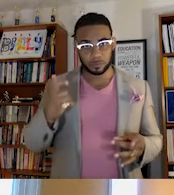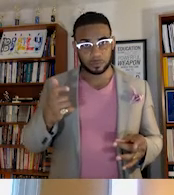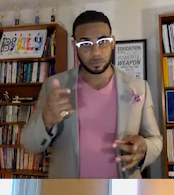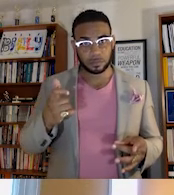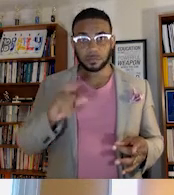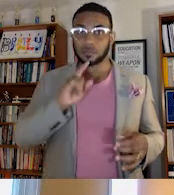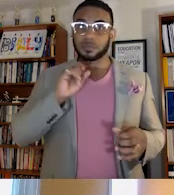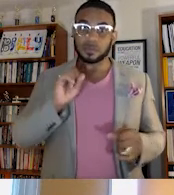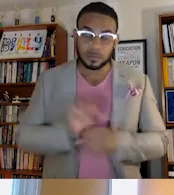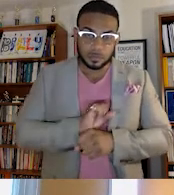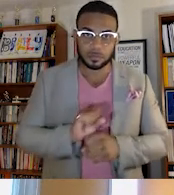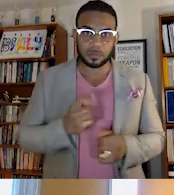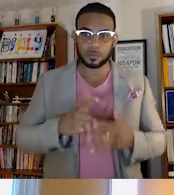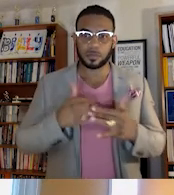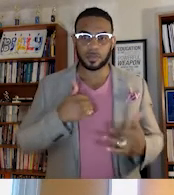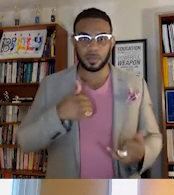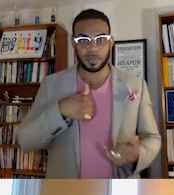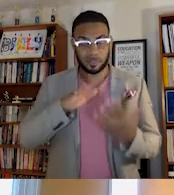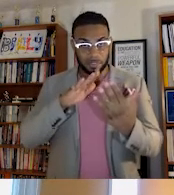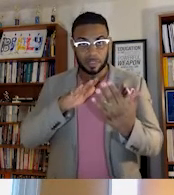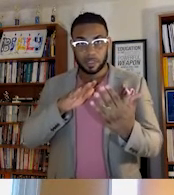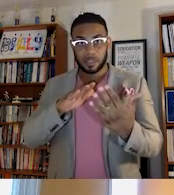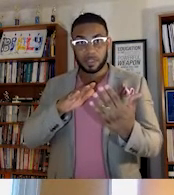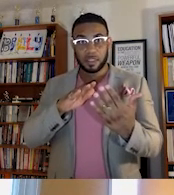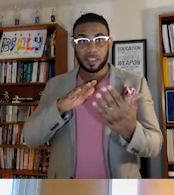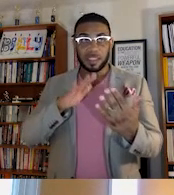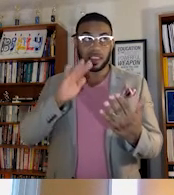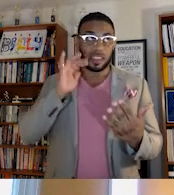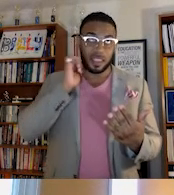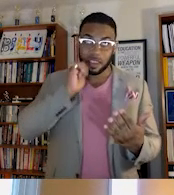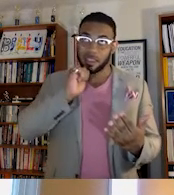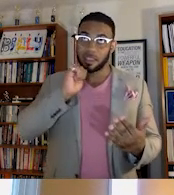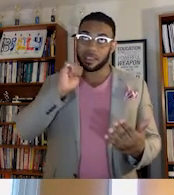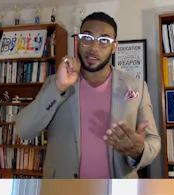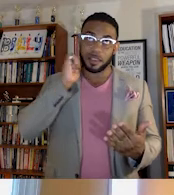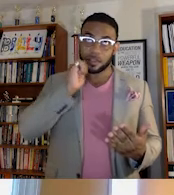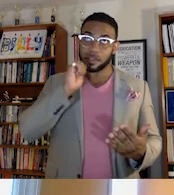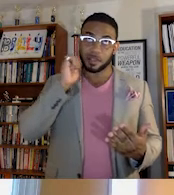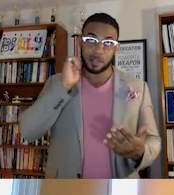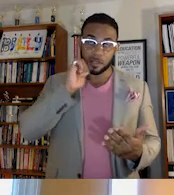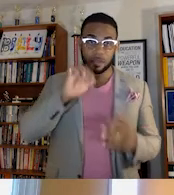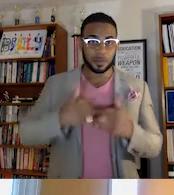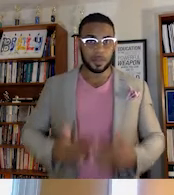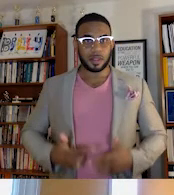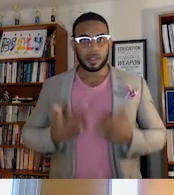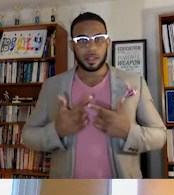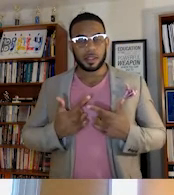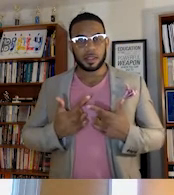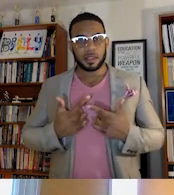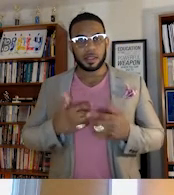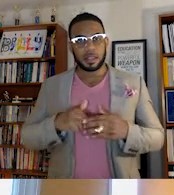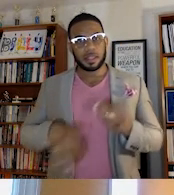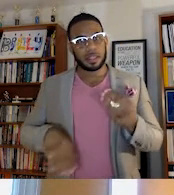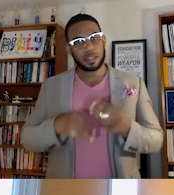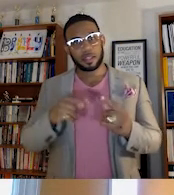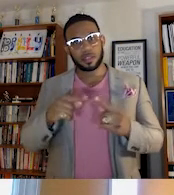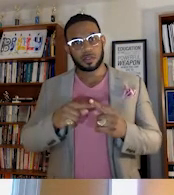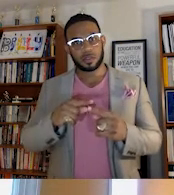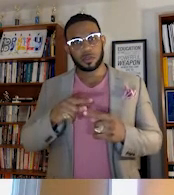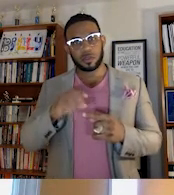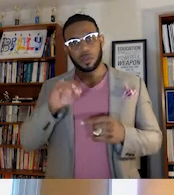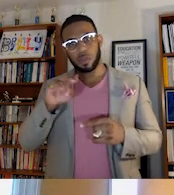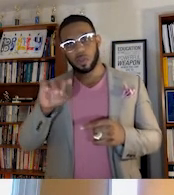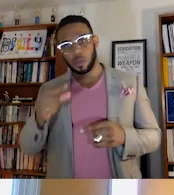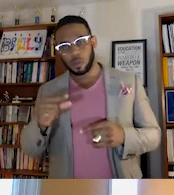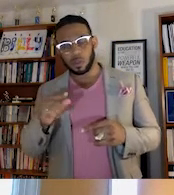it's literally what I face every single day of my life, in addition to